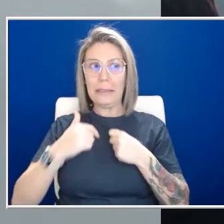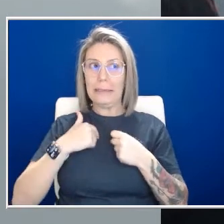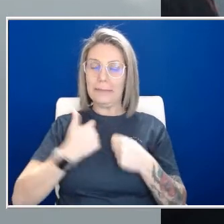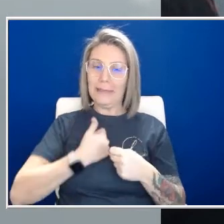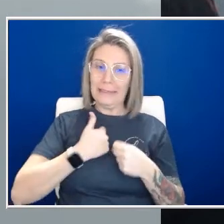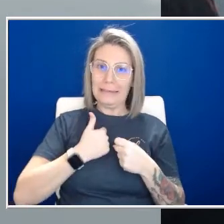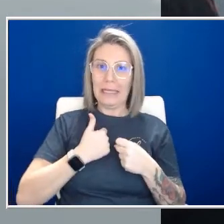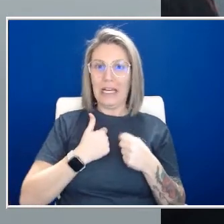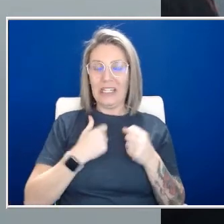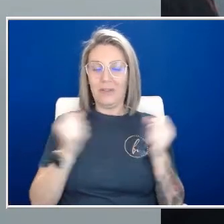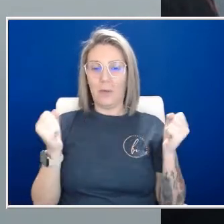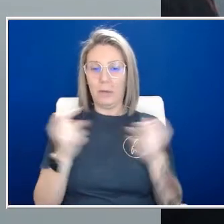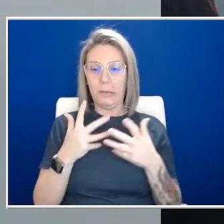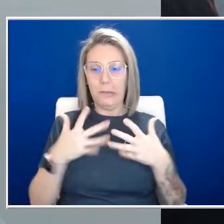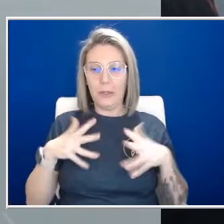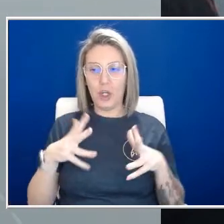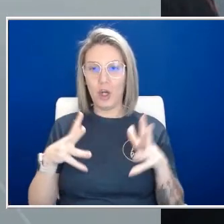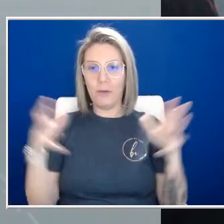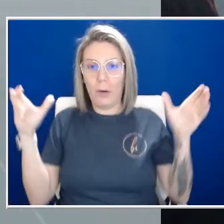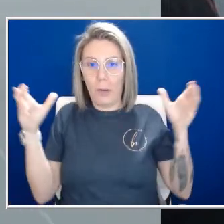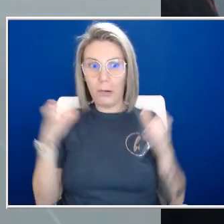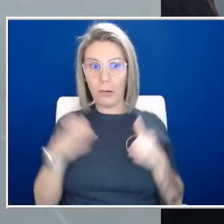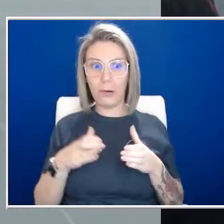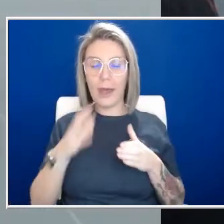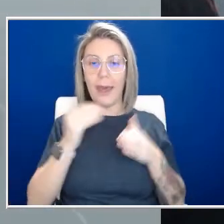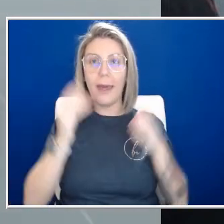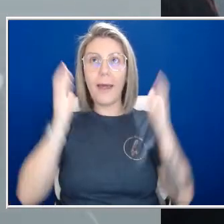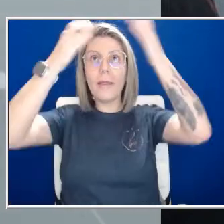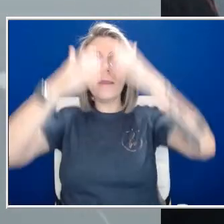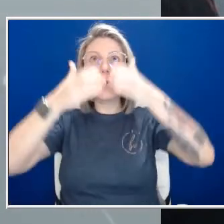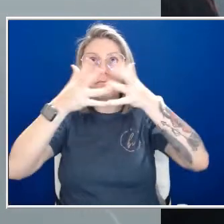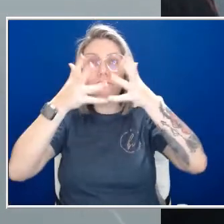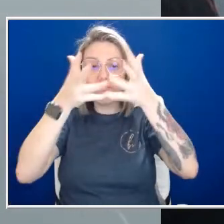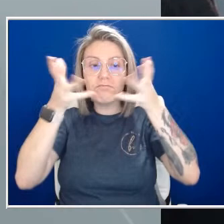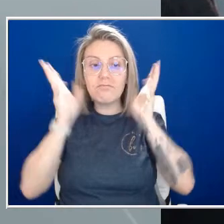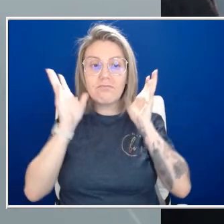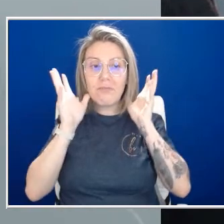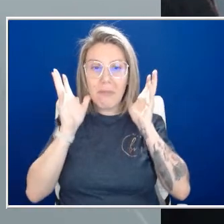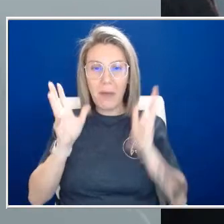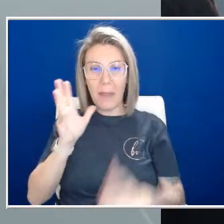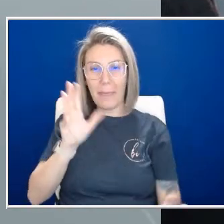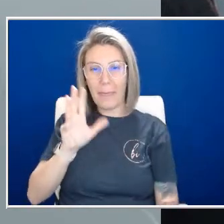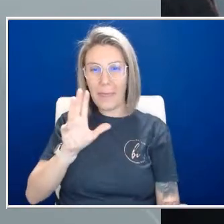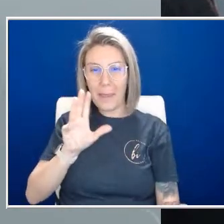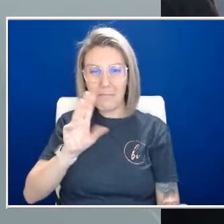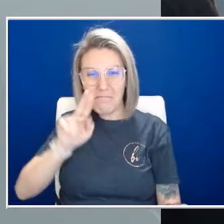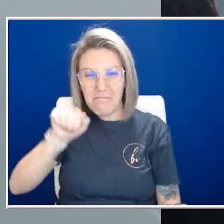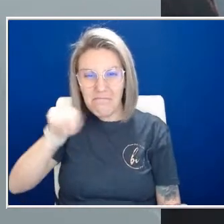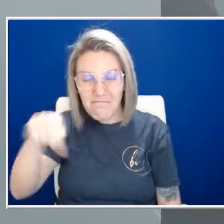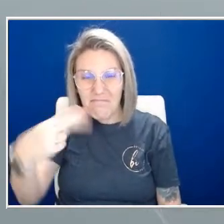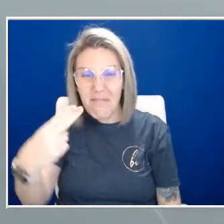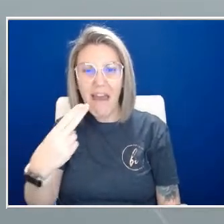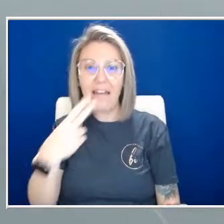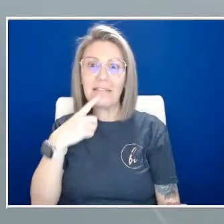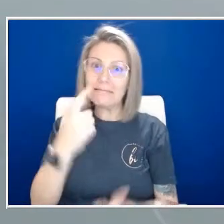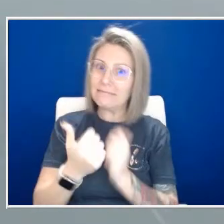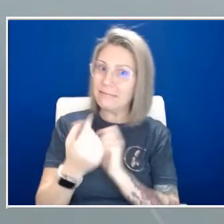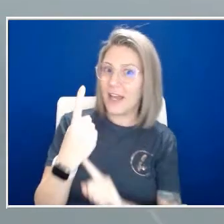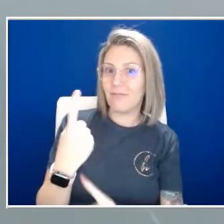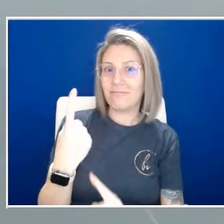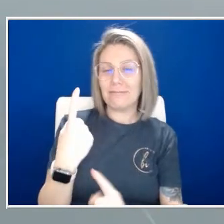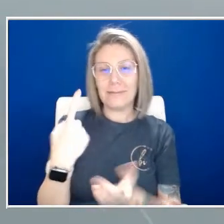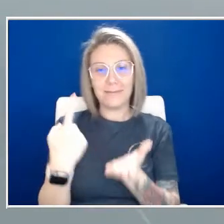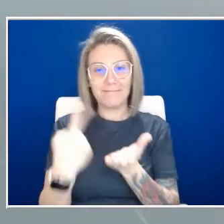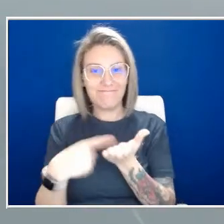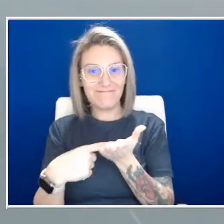worried about that mask that had to go over my head. That darn mask again everyone talks about with the photon and proton. Yeah, going